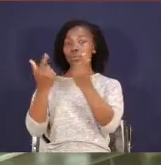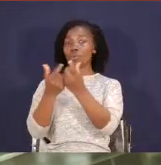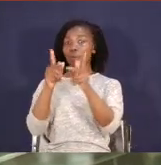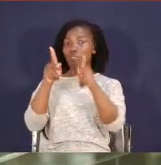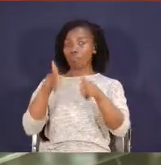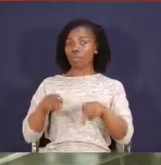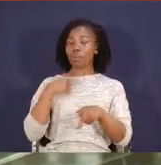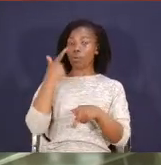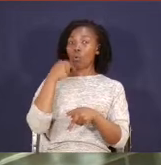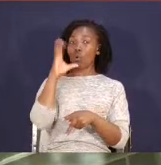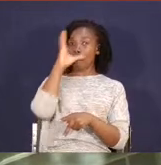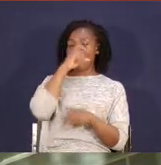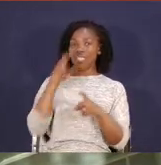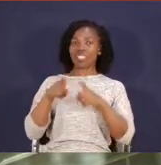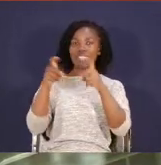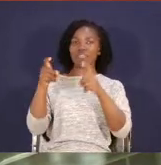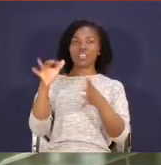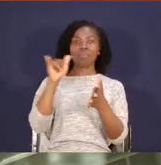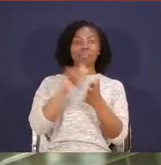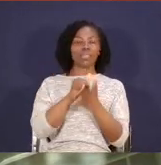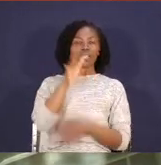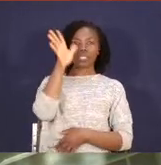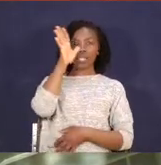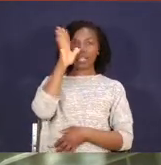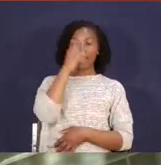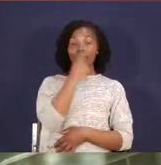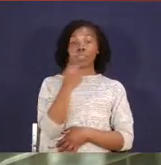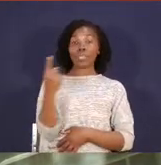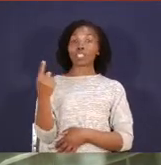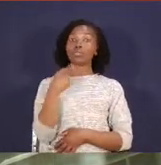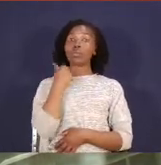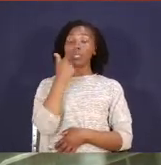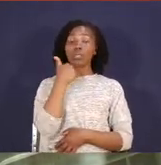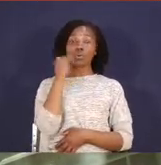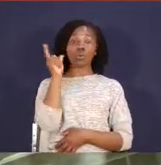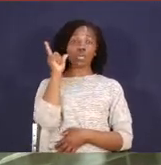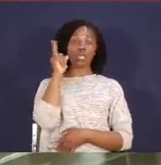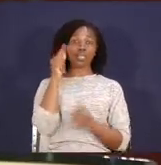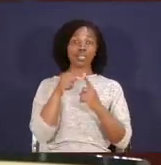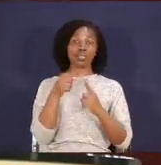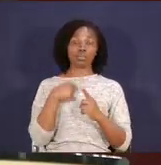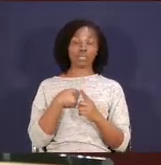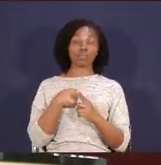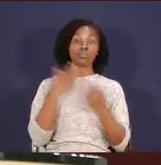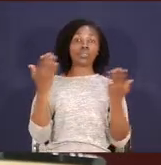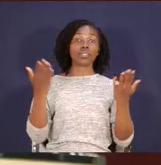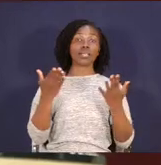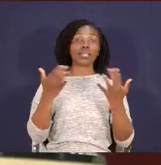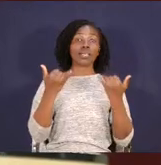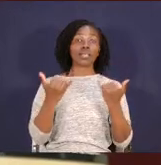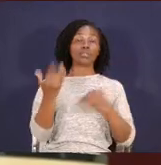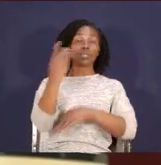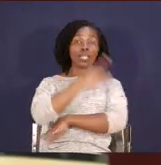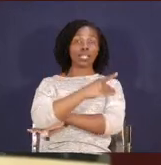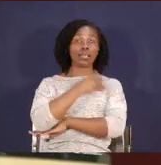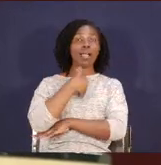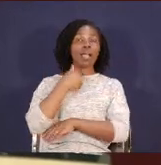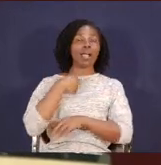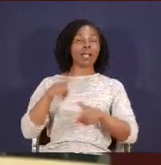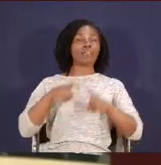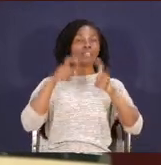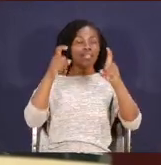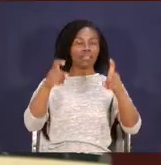gifted is not telling the truth. Everyone listening to me here today is gifted.